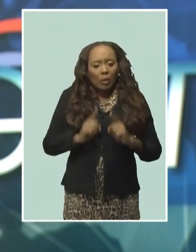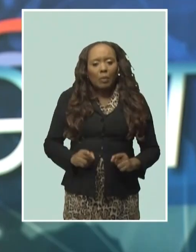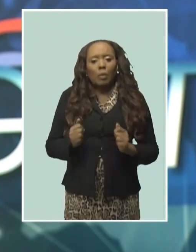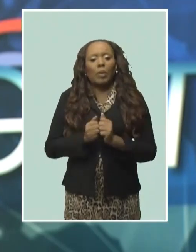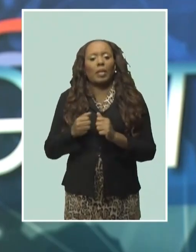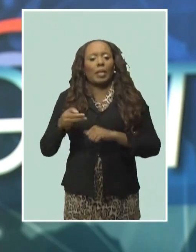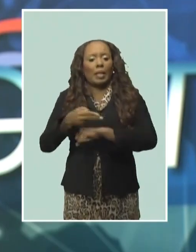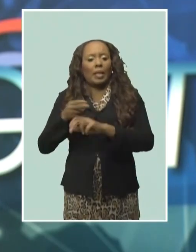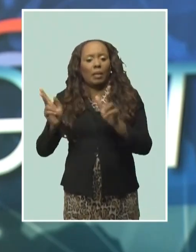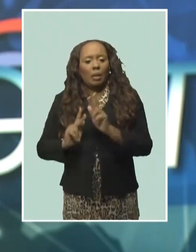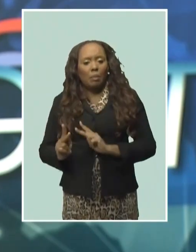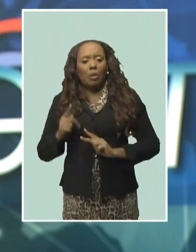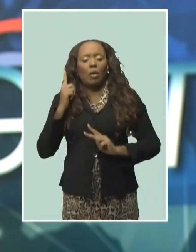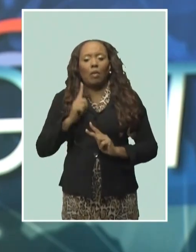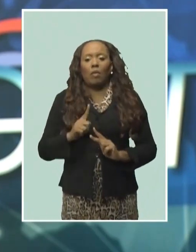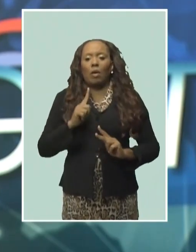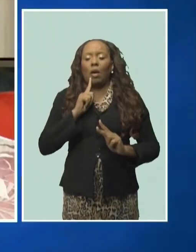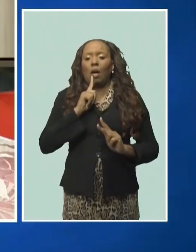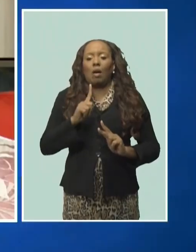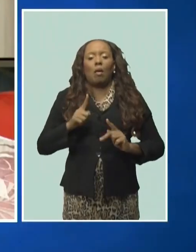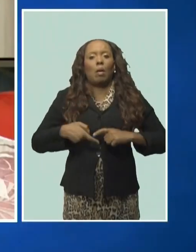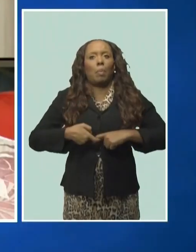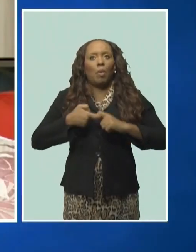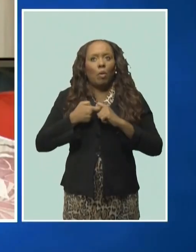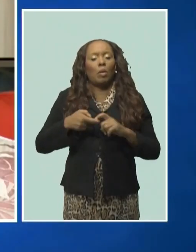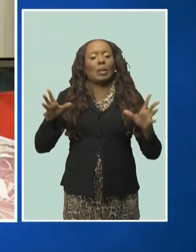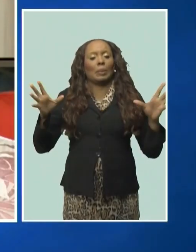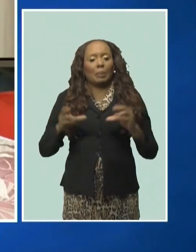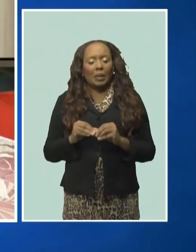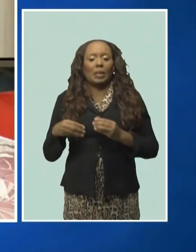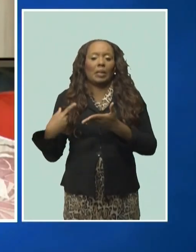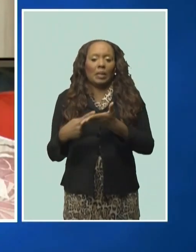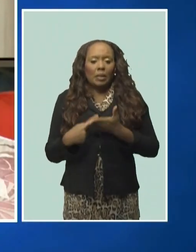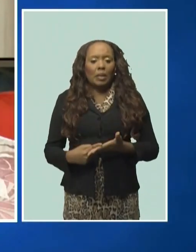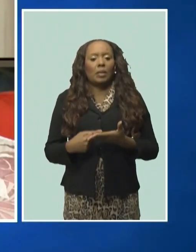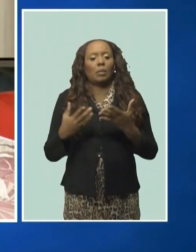transition administration. A 9-member